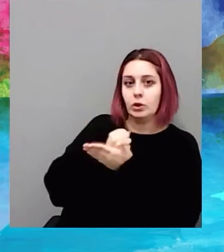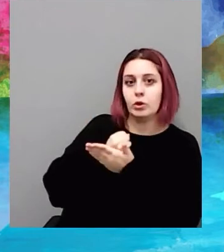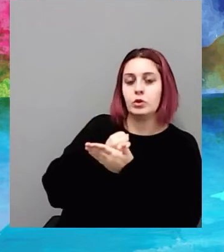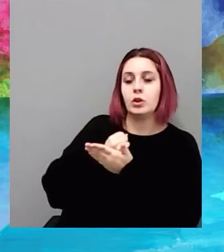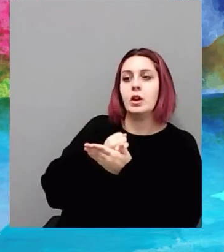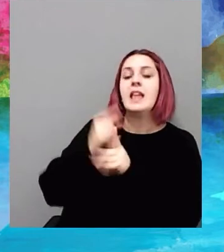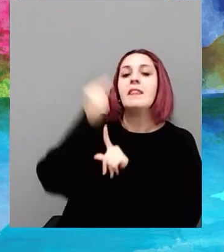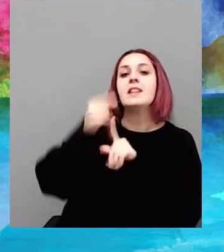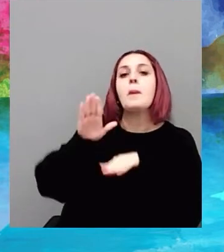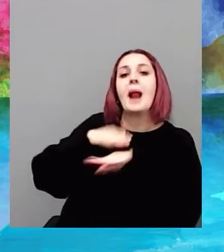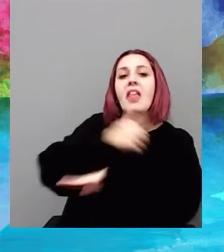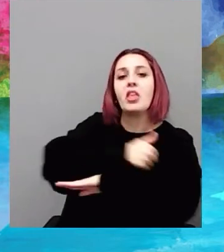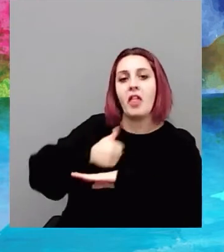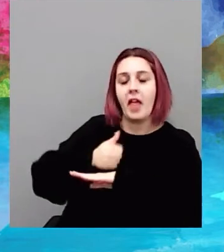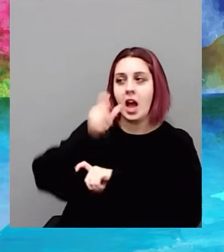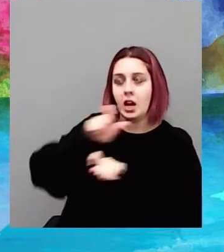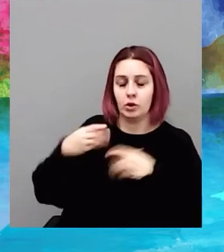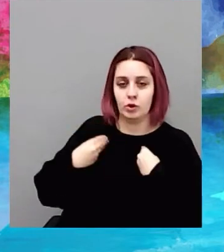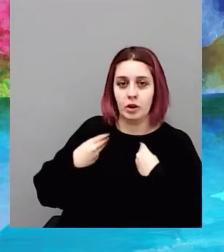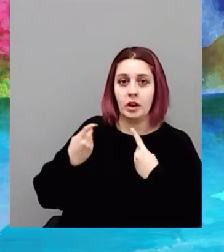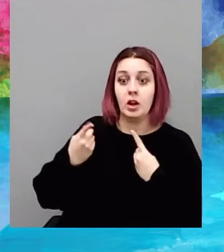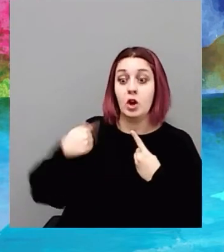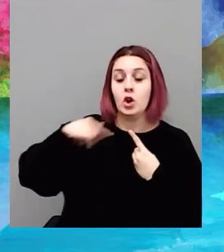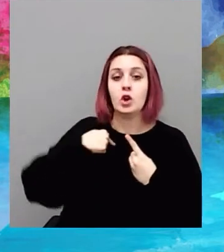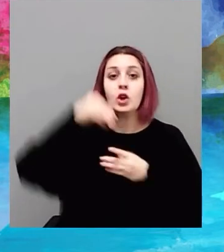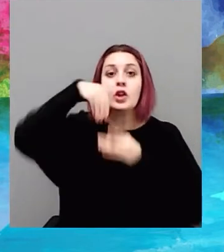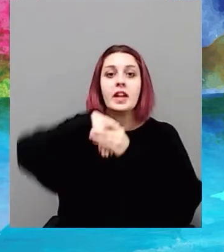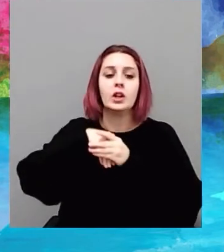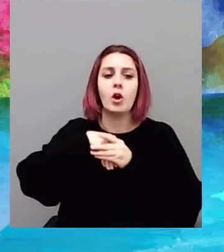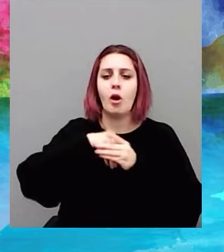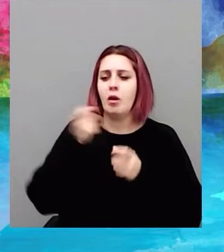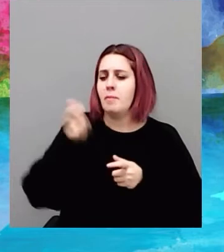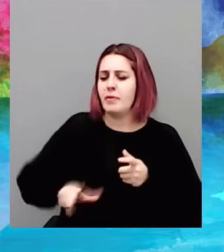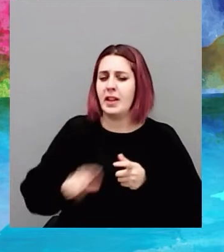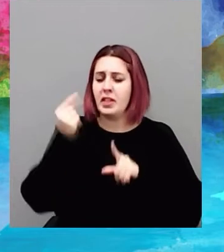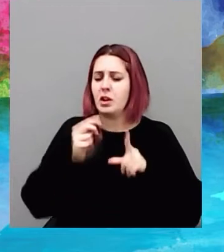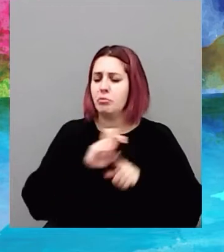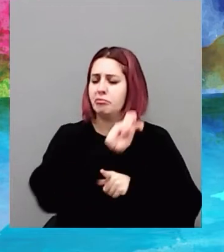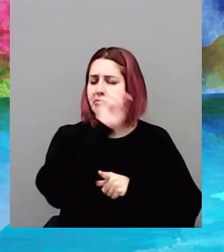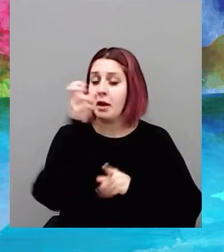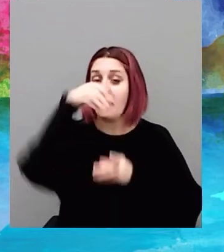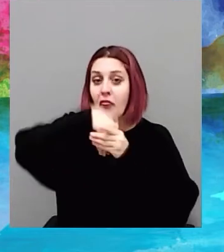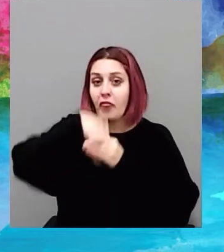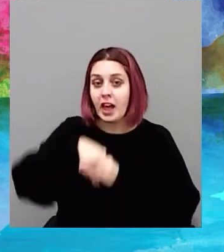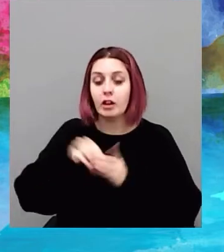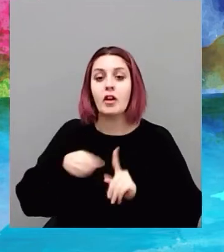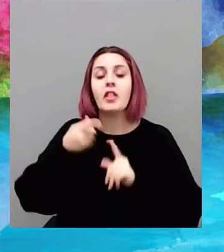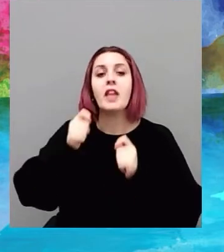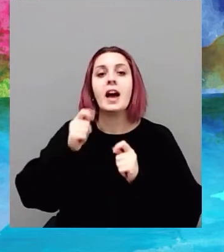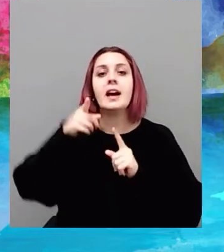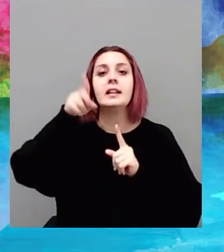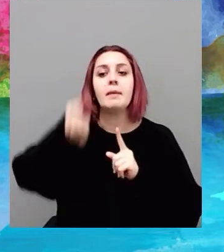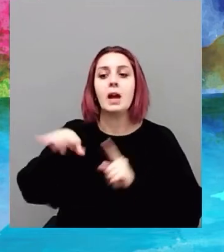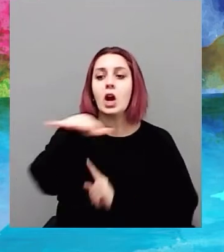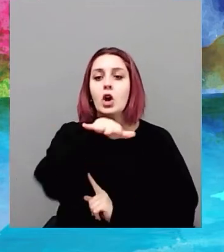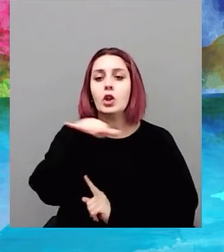perspective of design for all. The design for city looks at the different design disciplines, and